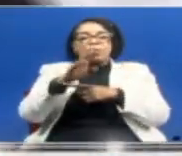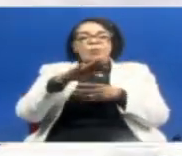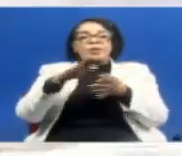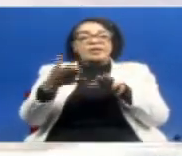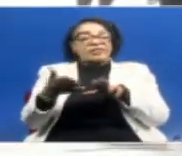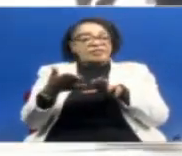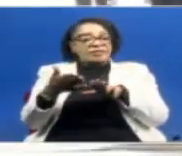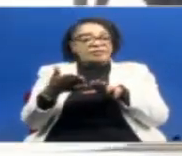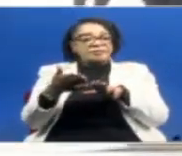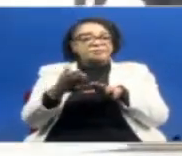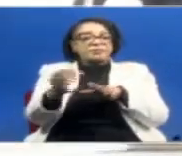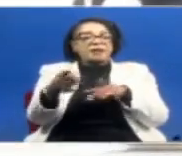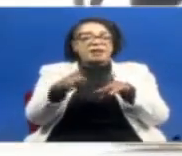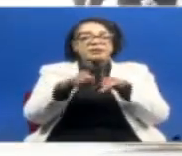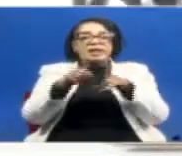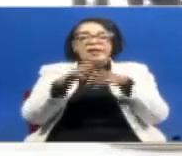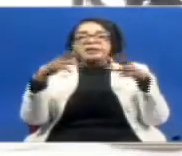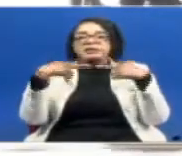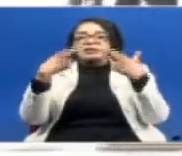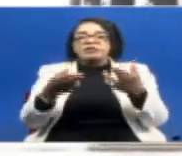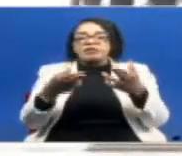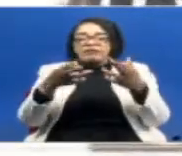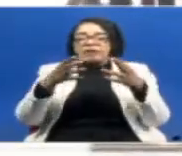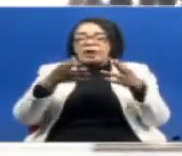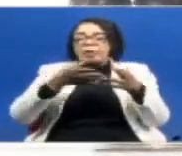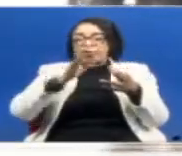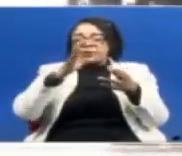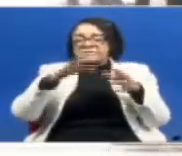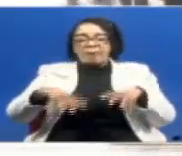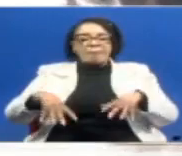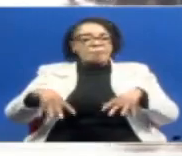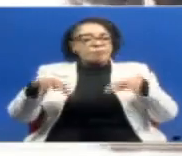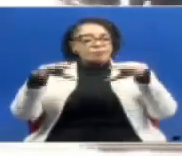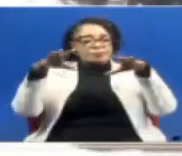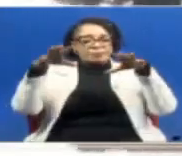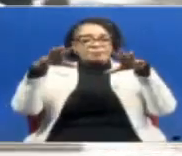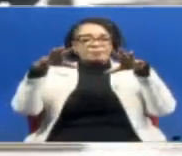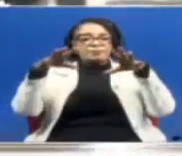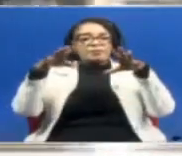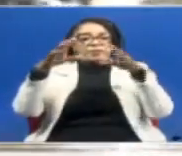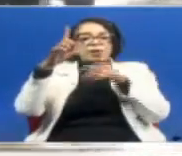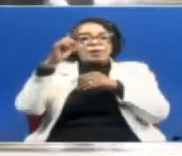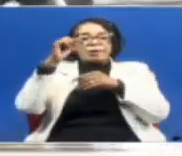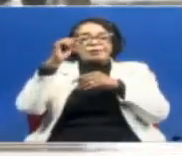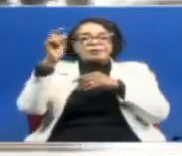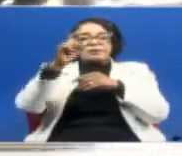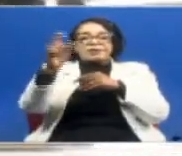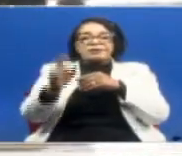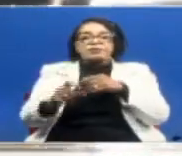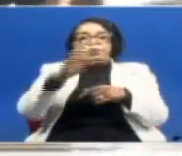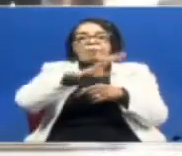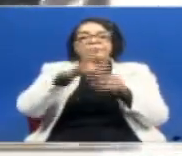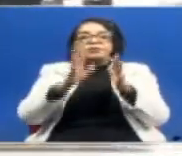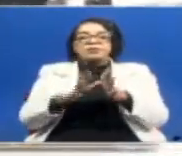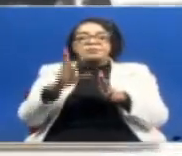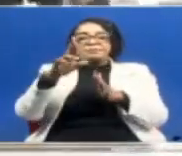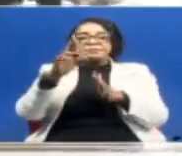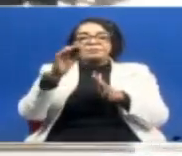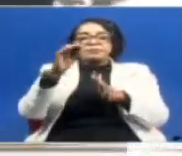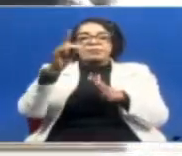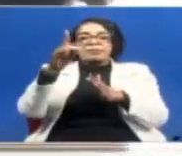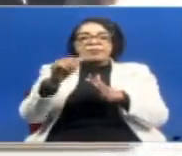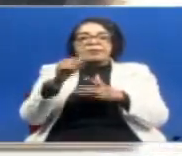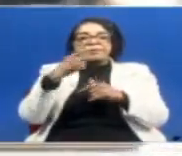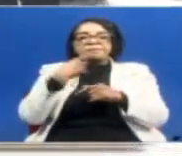each as a result of the flash floods. According to Coast Region Commissioner Rhoda Onyancha, Tana River is the